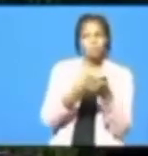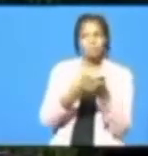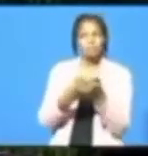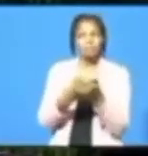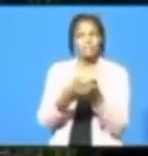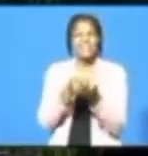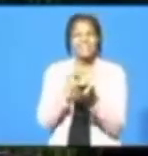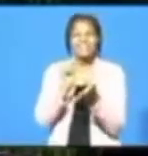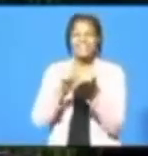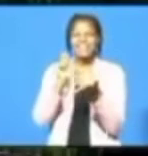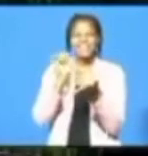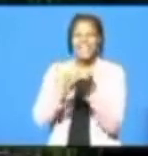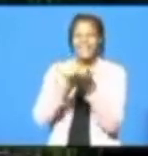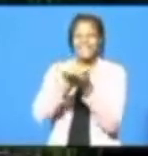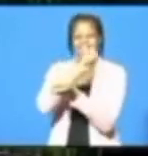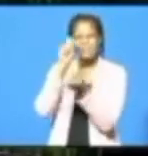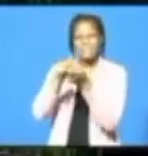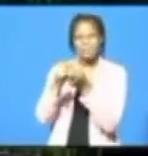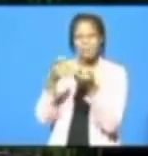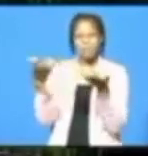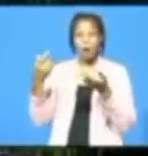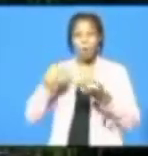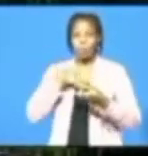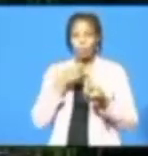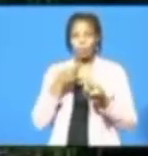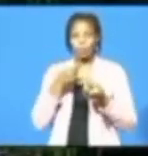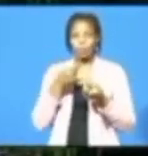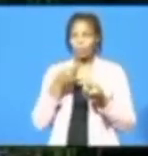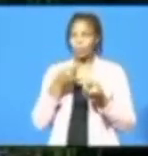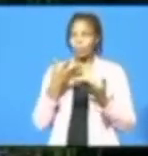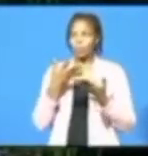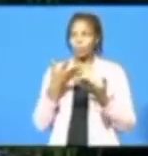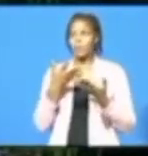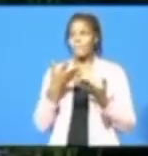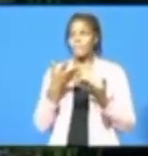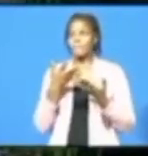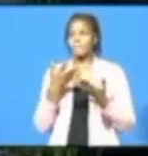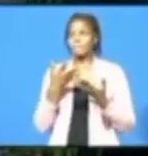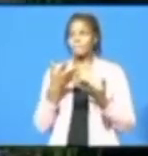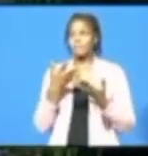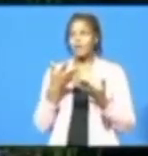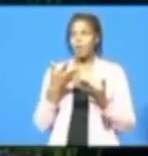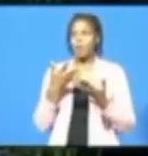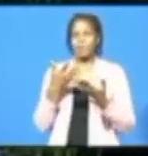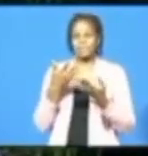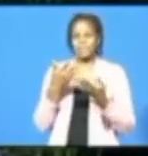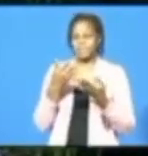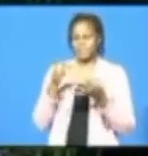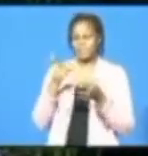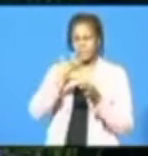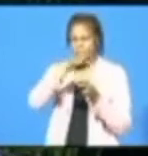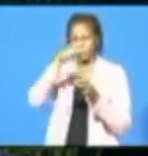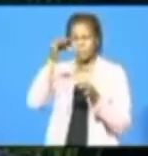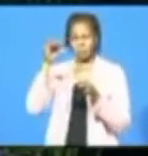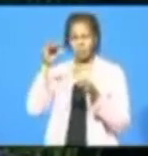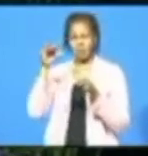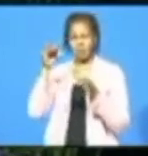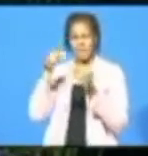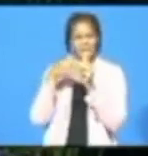done. We have lost our spiritual equilibrium. Our values